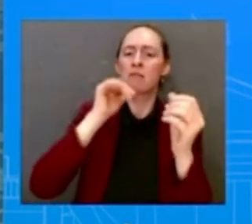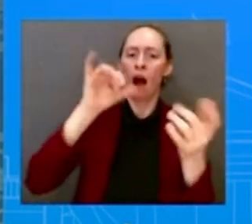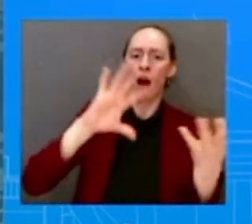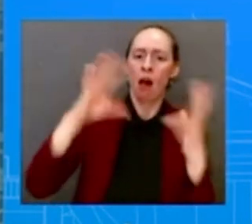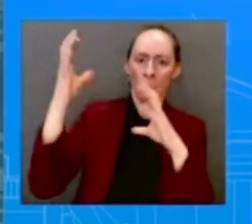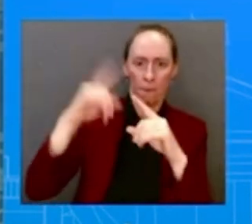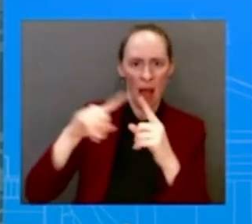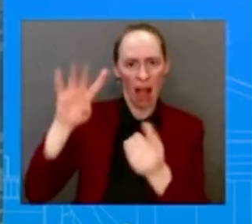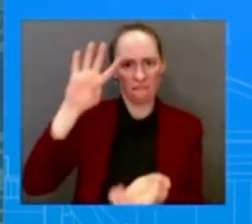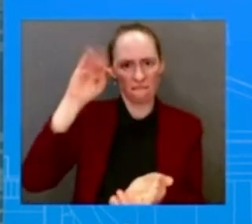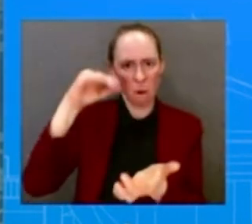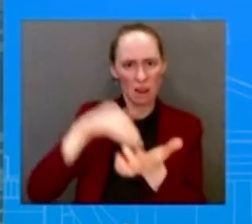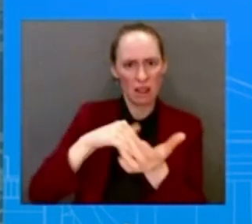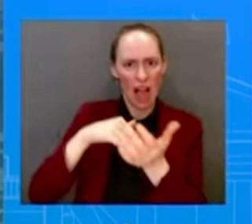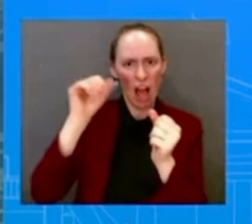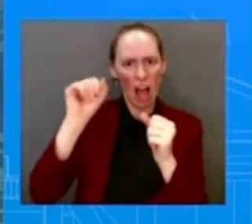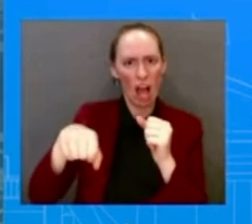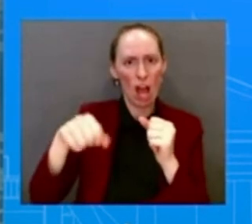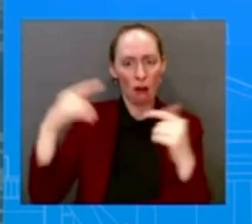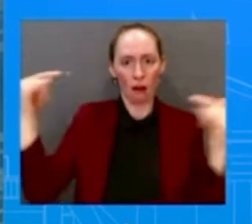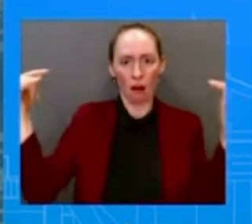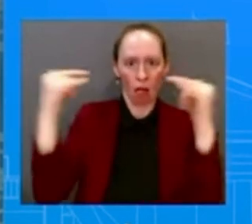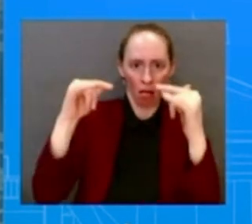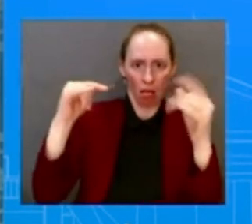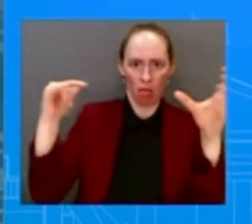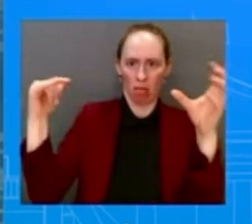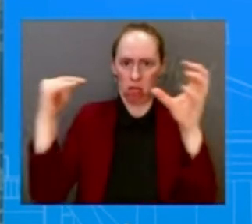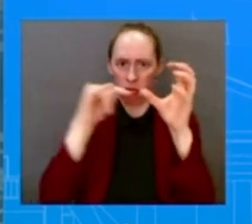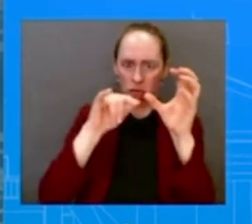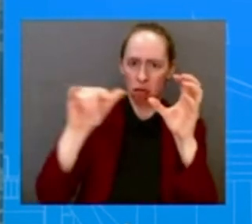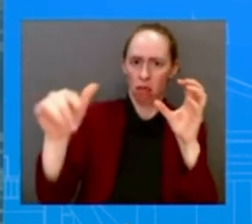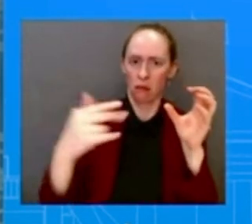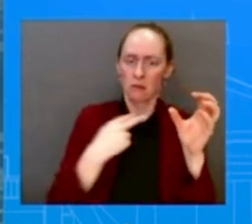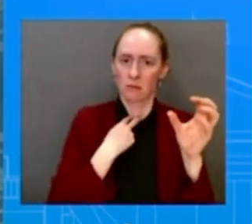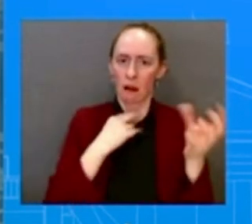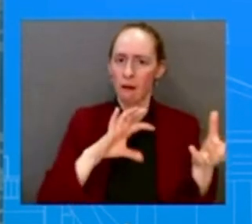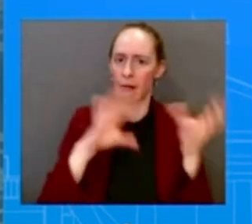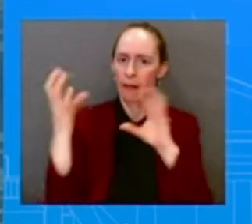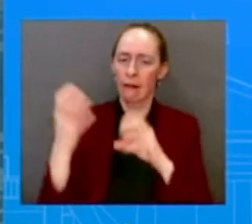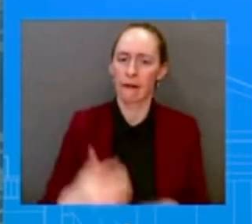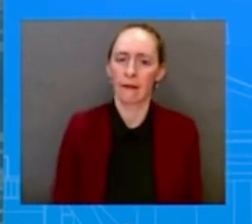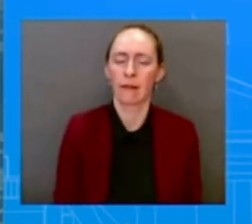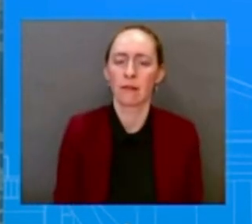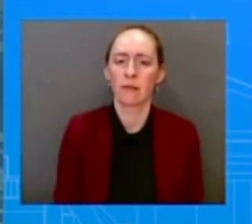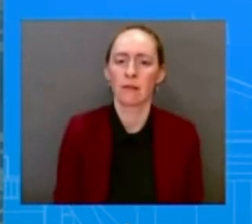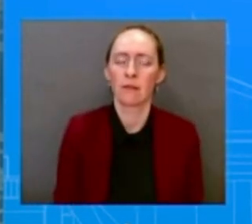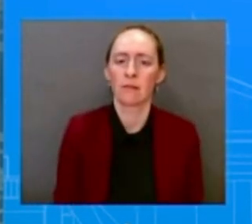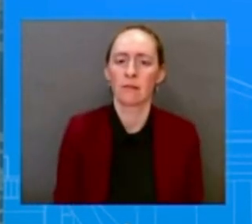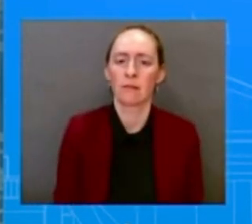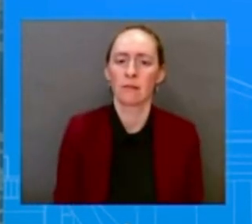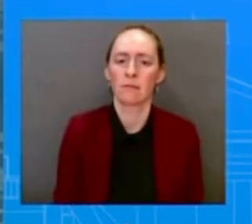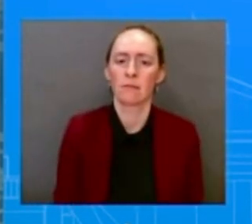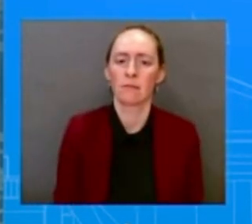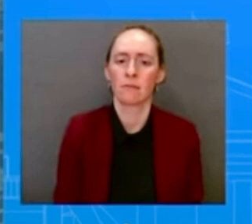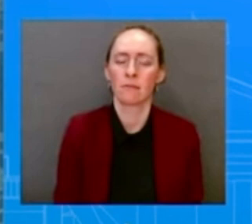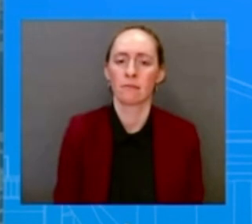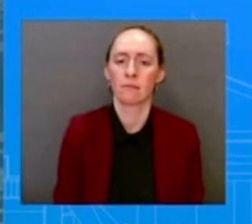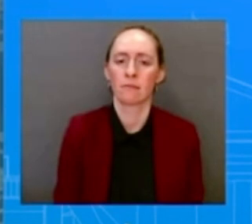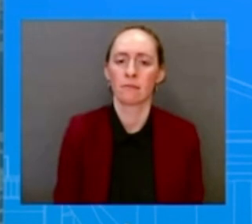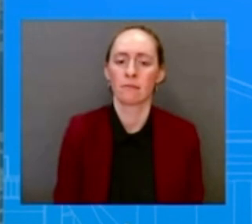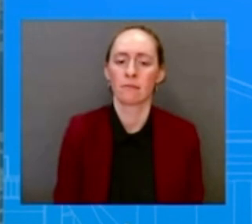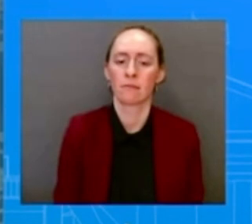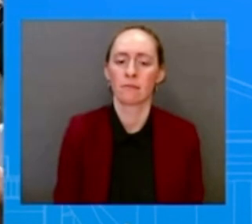virtually at the whim of the wind. Thank you, Crane. So just thank you, Kirby. So to follow up on what you just said about